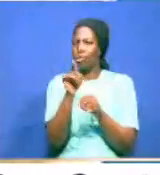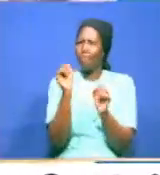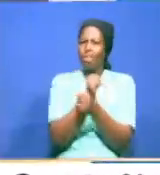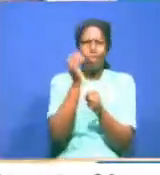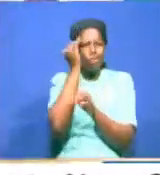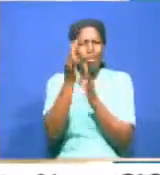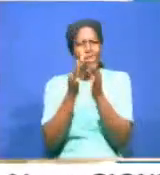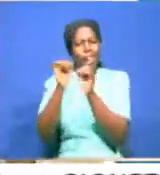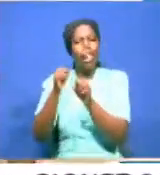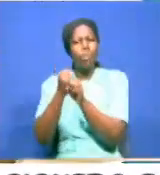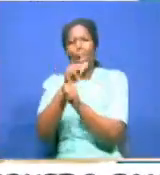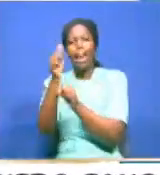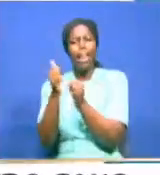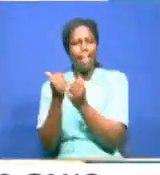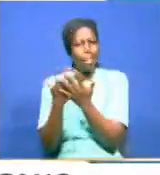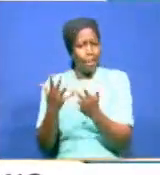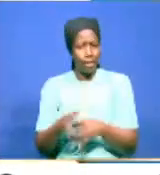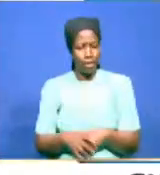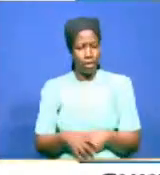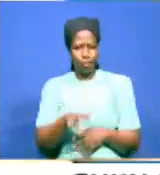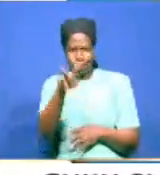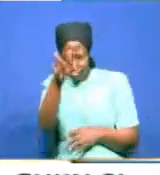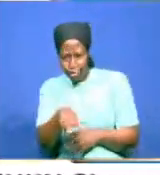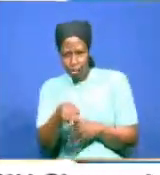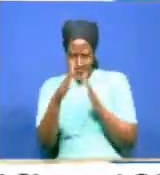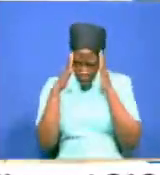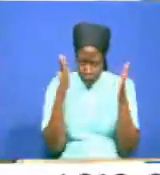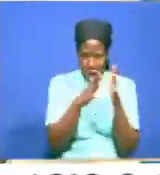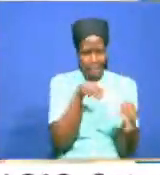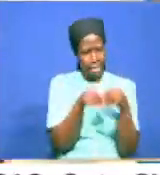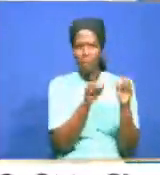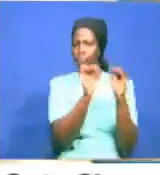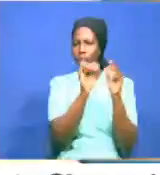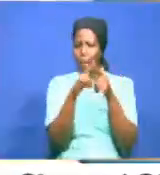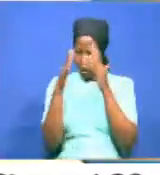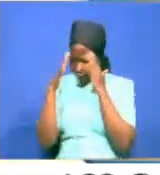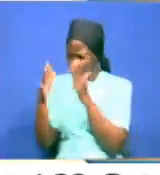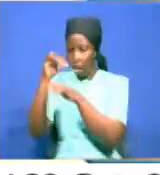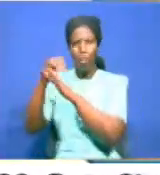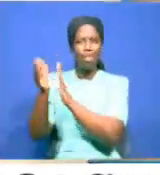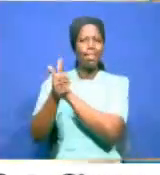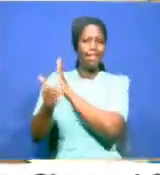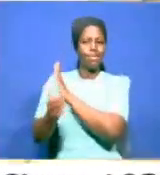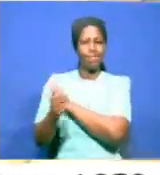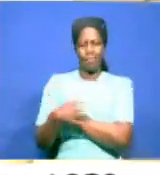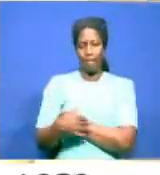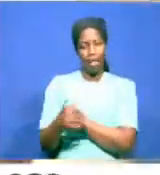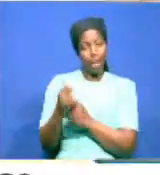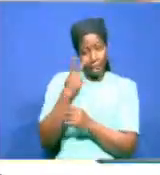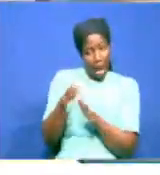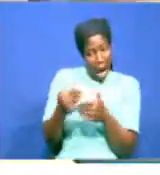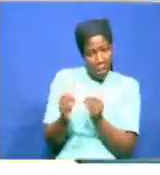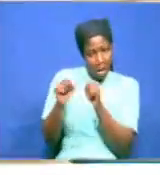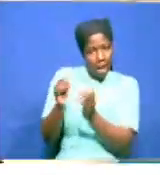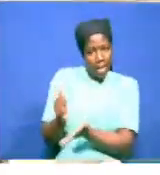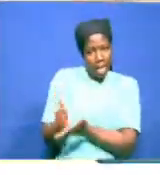anything. Yes. But let us not look at the disability. Let us look at the talent that people have and let us see how to nurture the talents. Like, I'll give an example